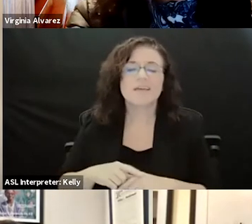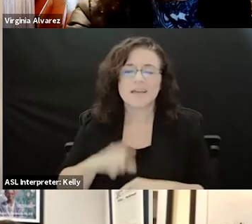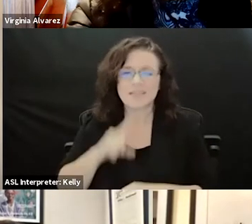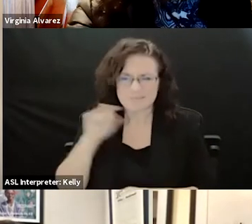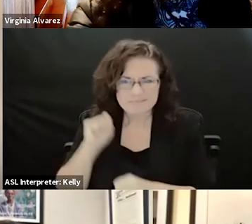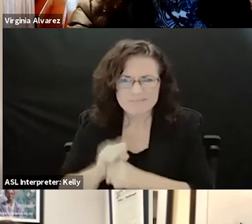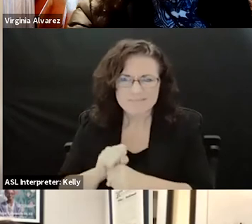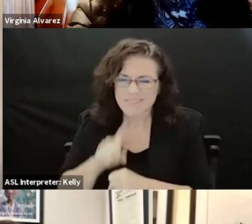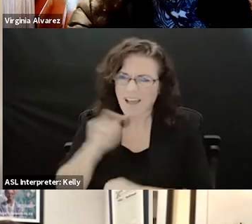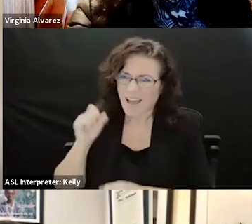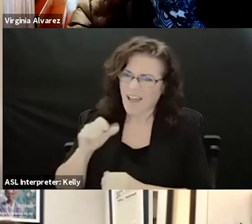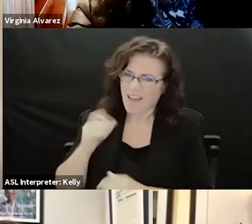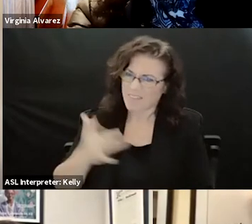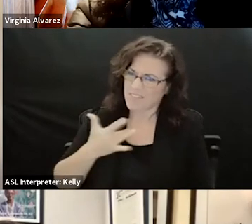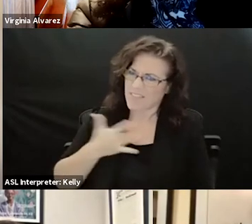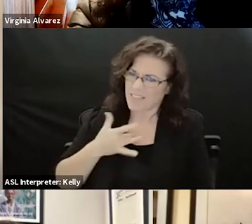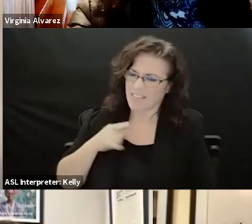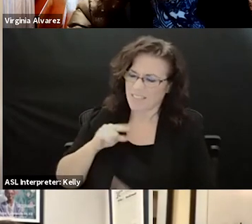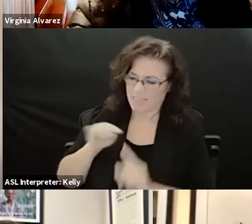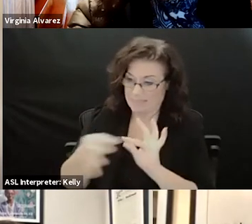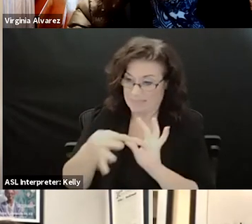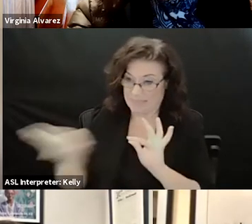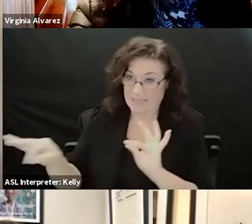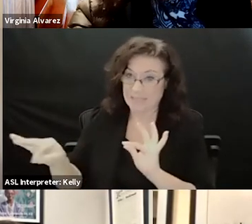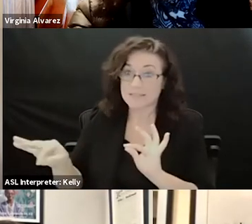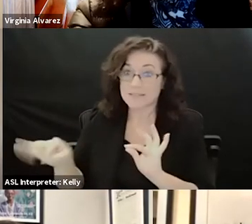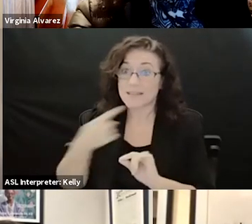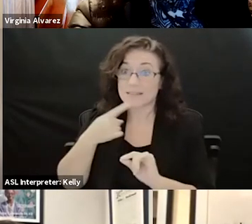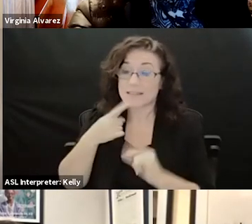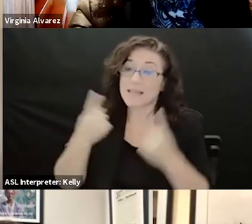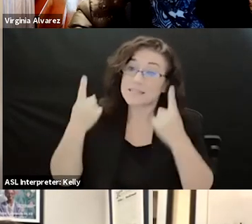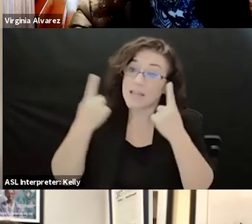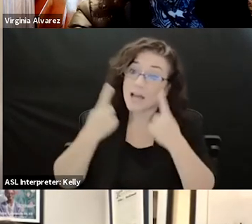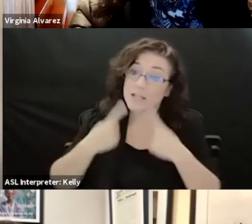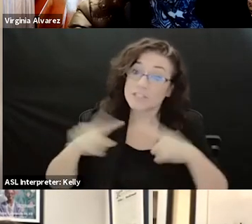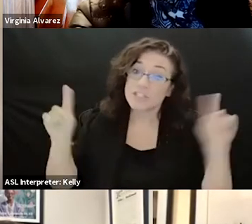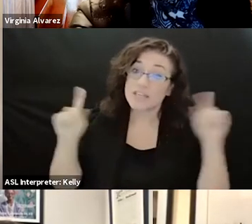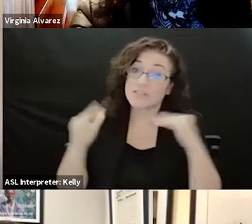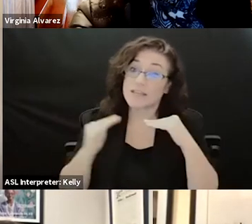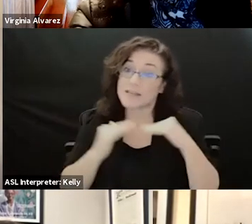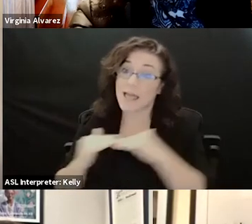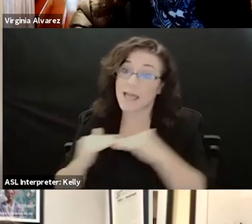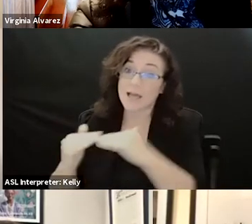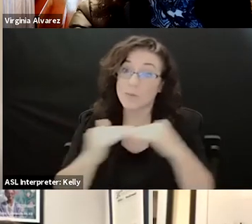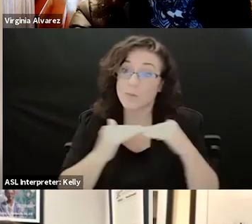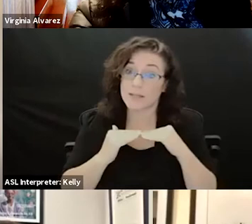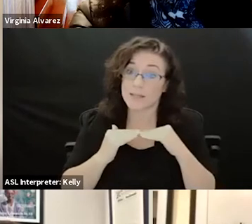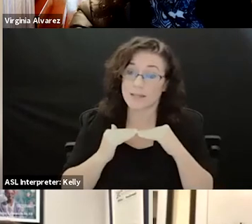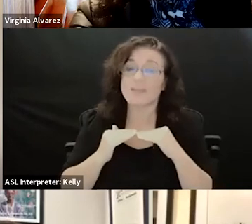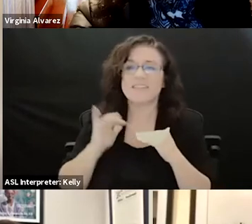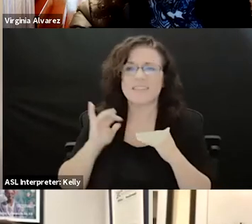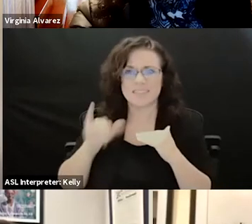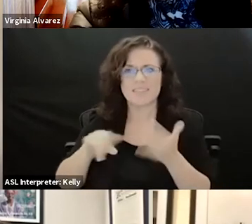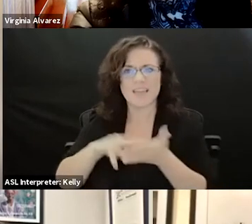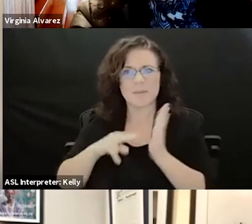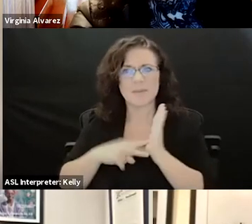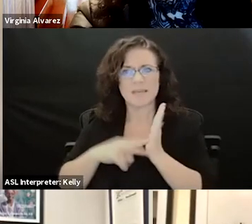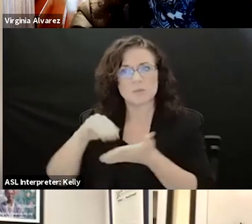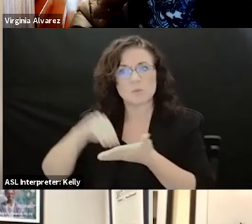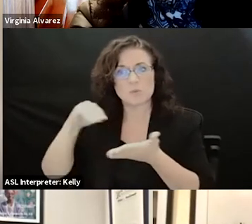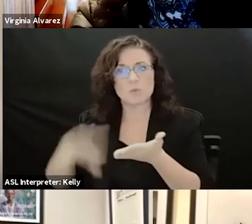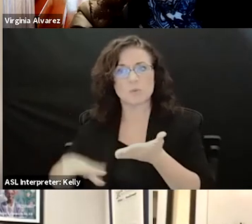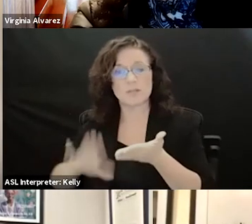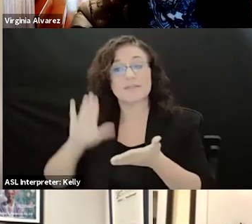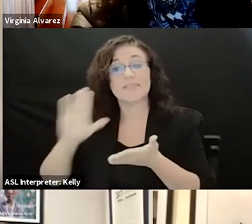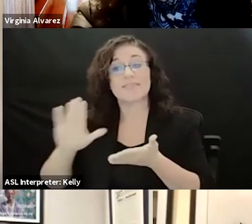me when it says achieving equity is when students identity does not predetermine